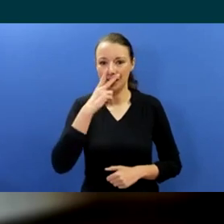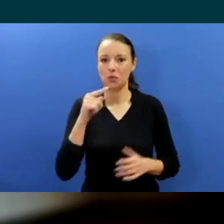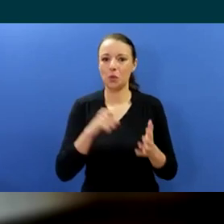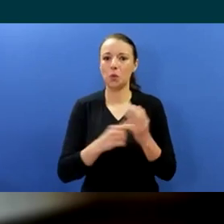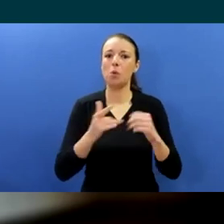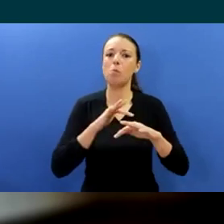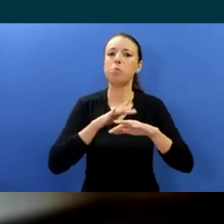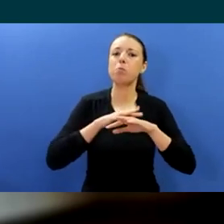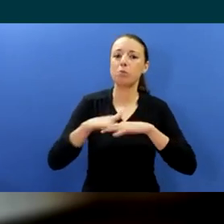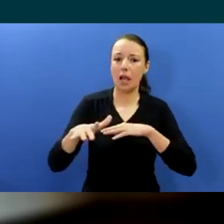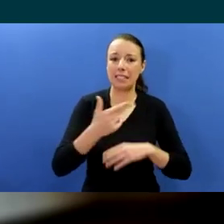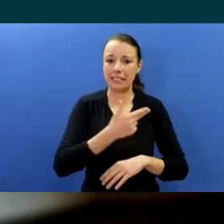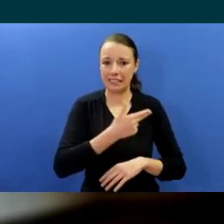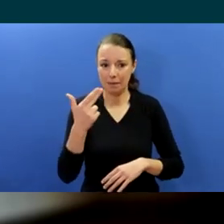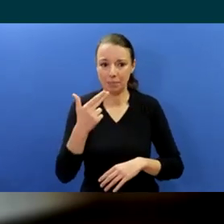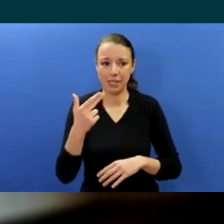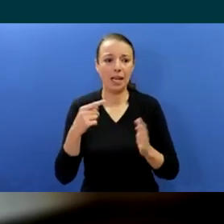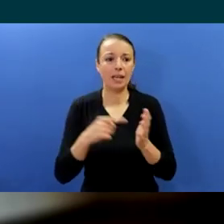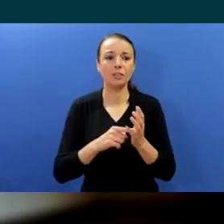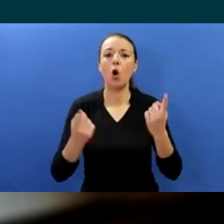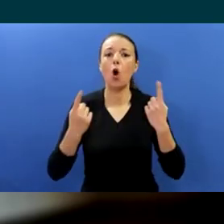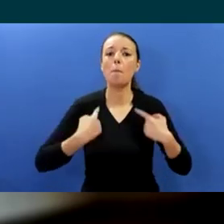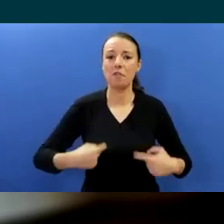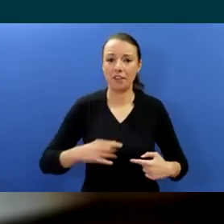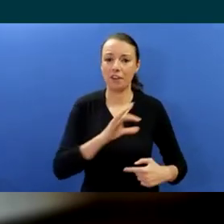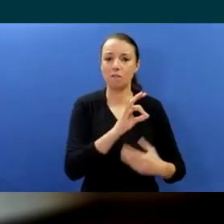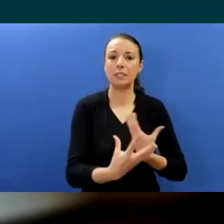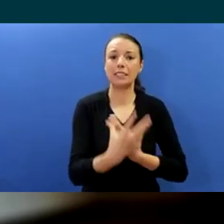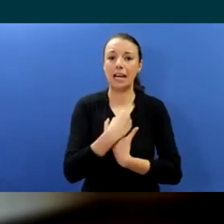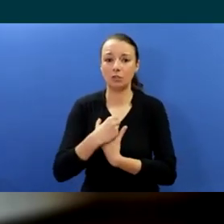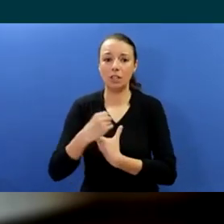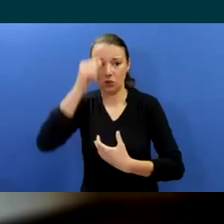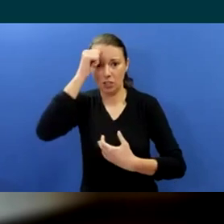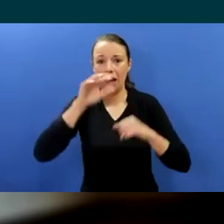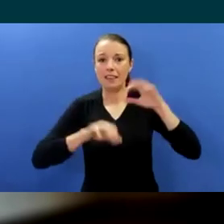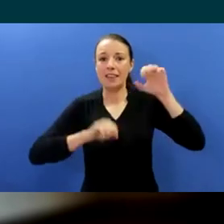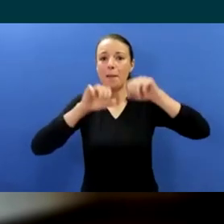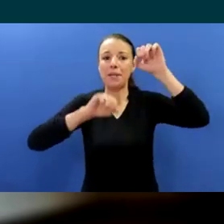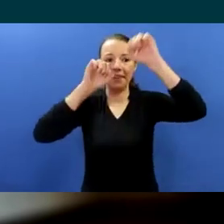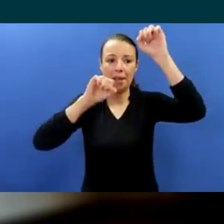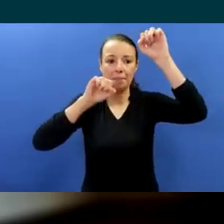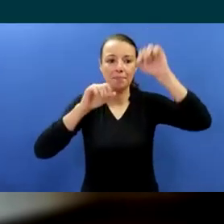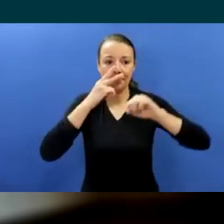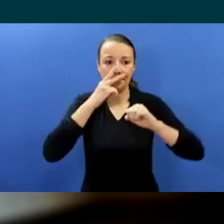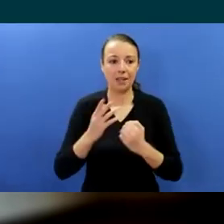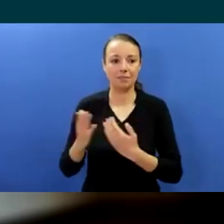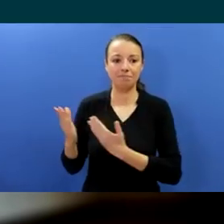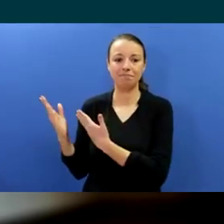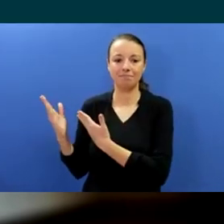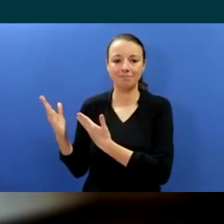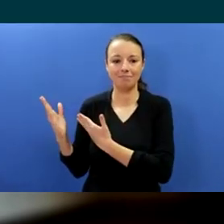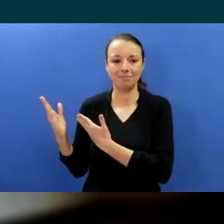citizen involvement, which is called the ladder of participation by Einstein. So Sherry Arnstein is a